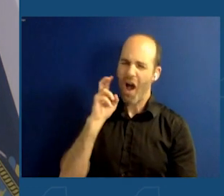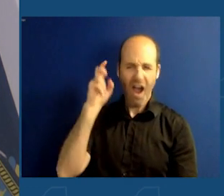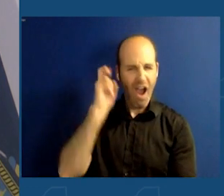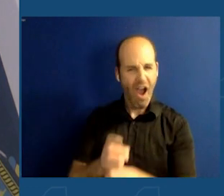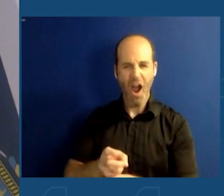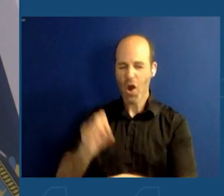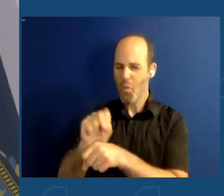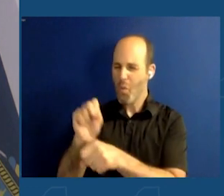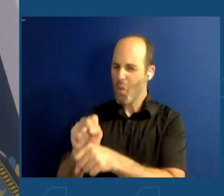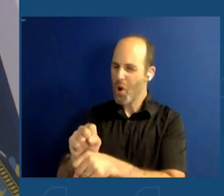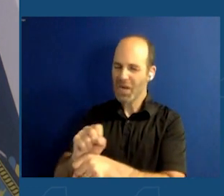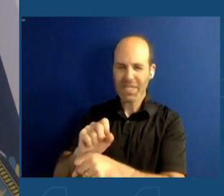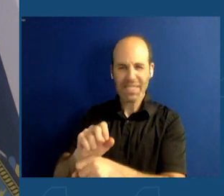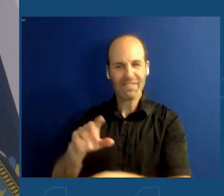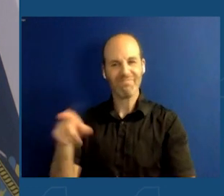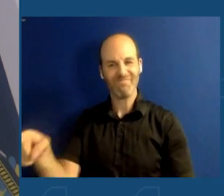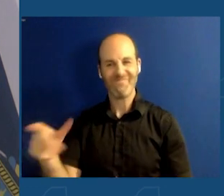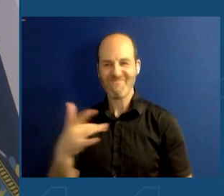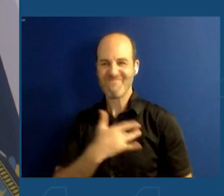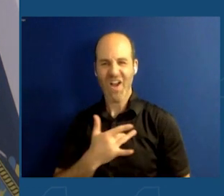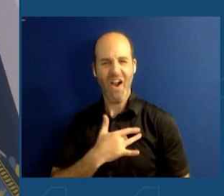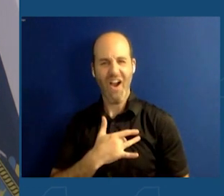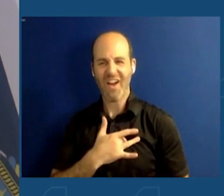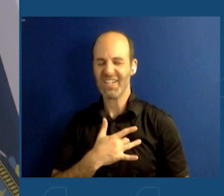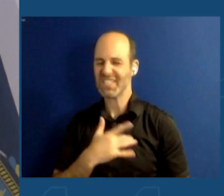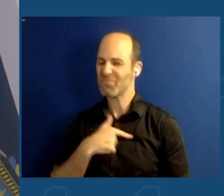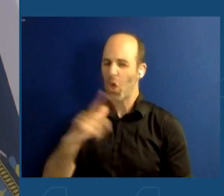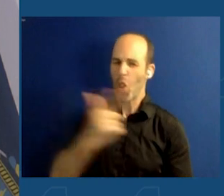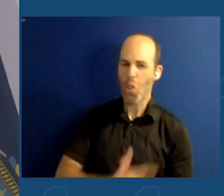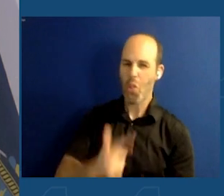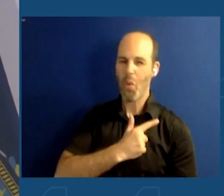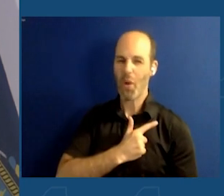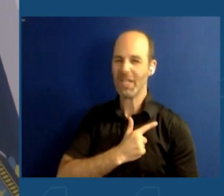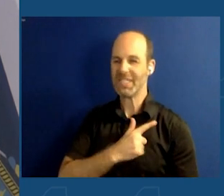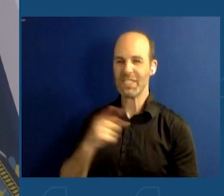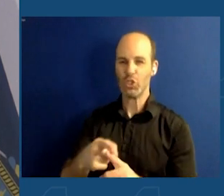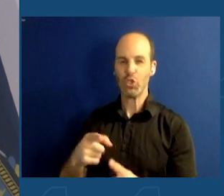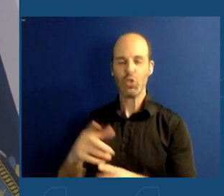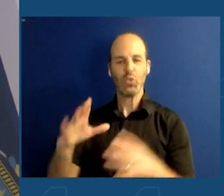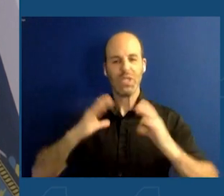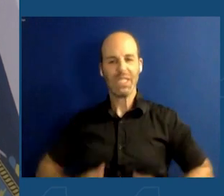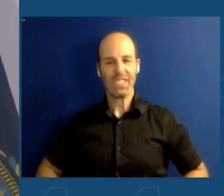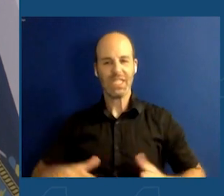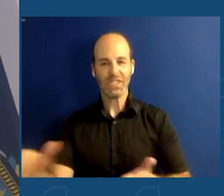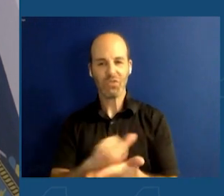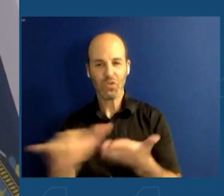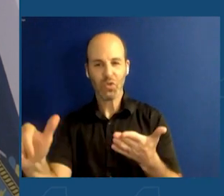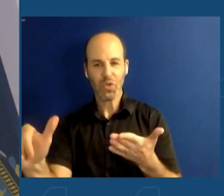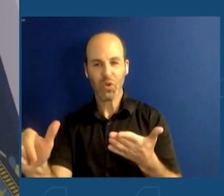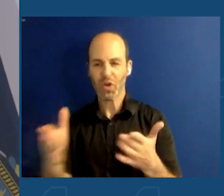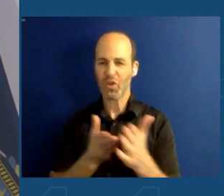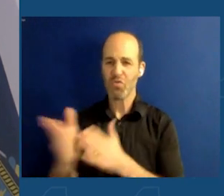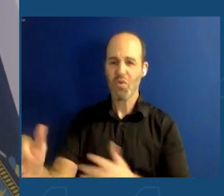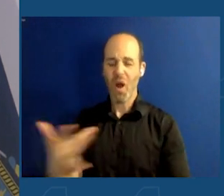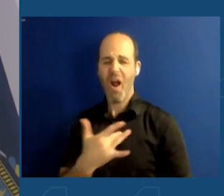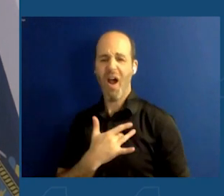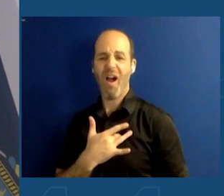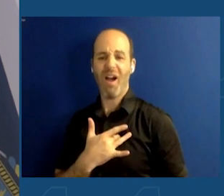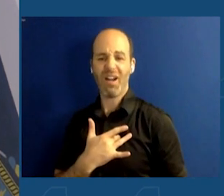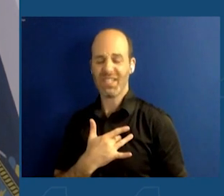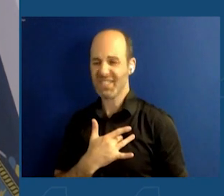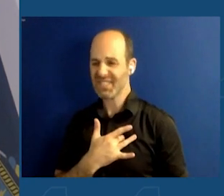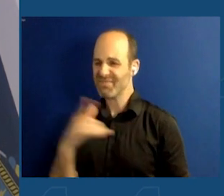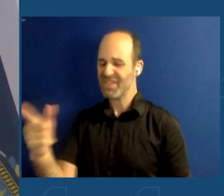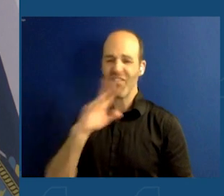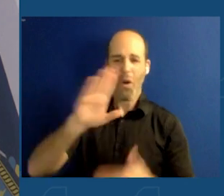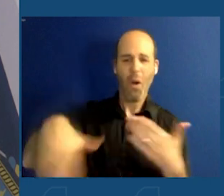decisions it takes to be governor. She's shown her loyalty to the citizens of New York through her heart for all of New Yorkers,